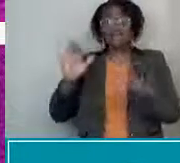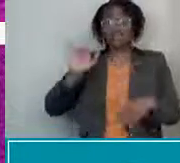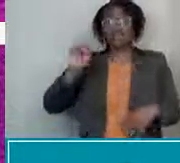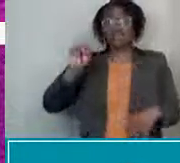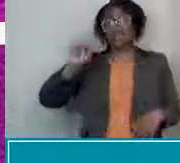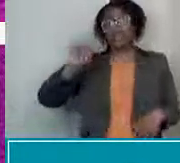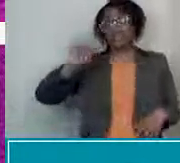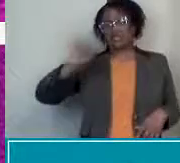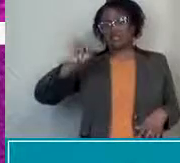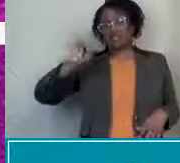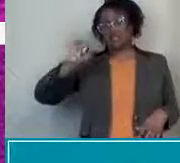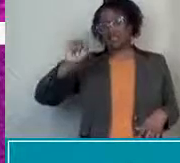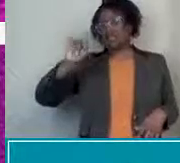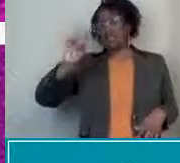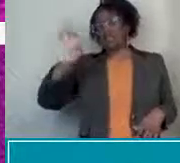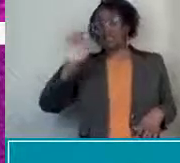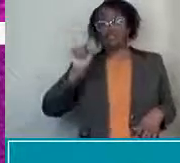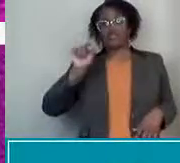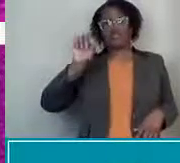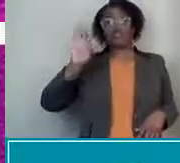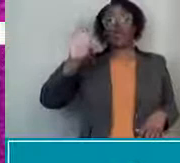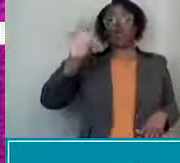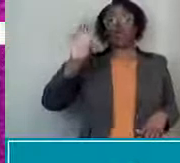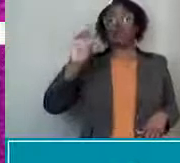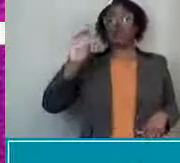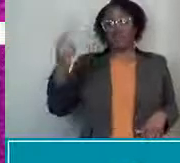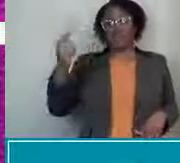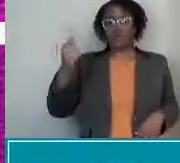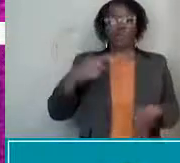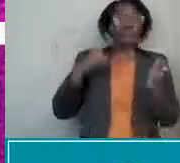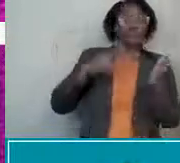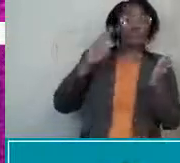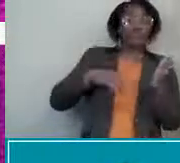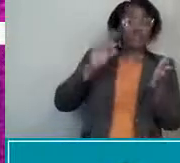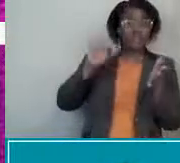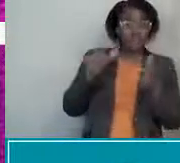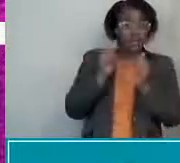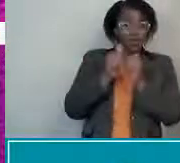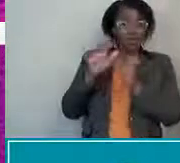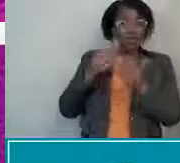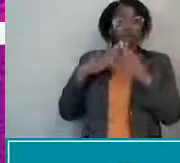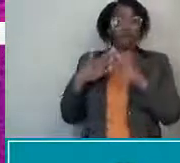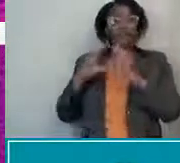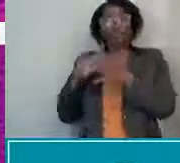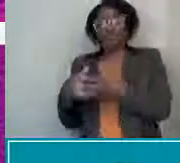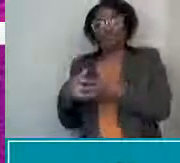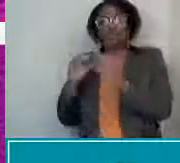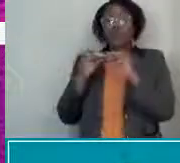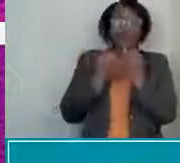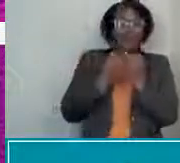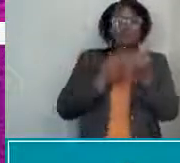www.feministpeaceinitiative.org. Download the framework, read it with your community group or organization, and consider endorsing